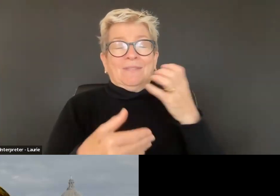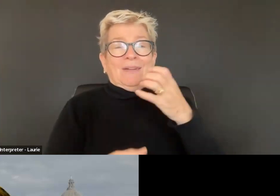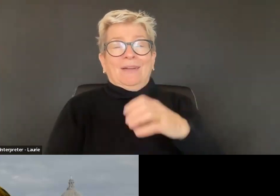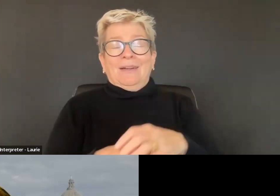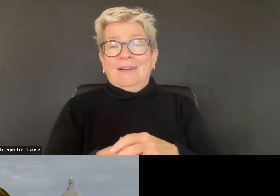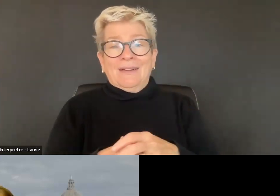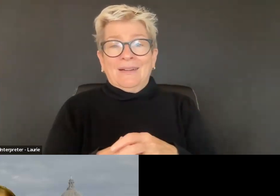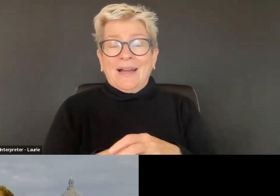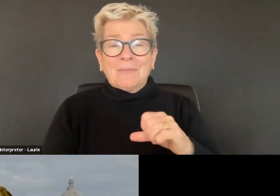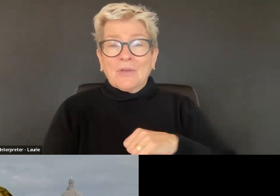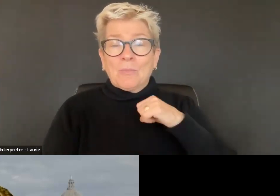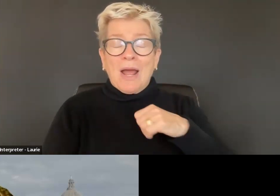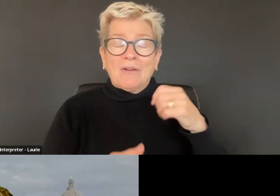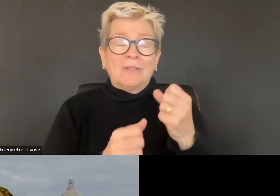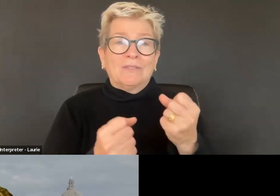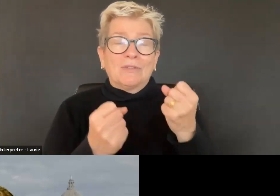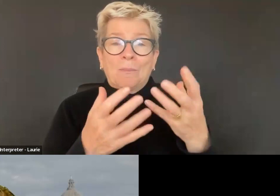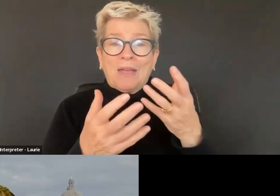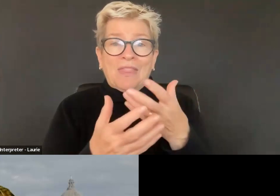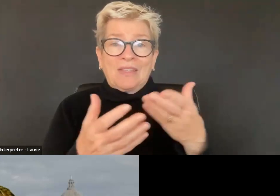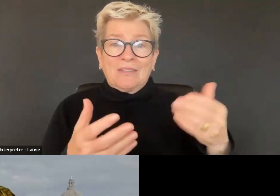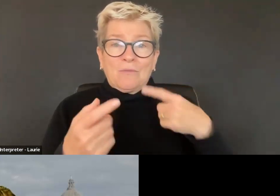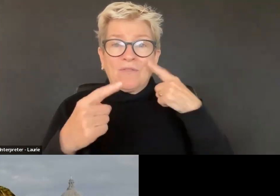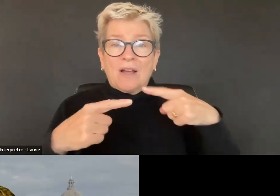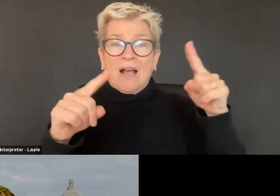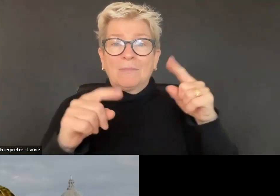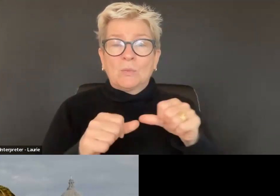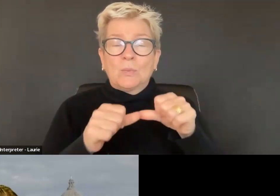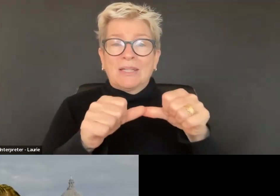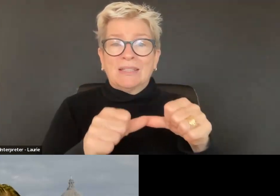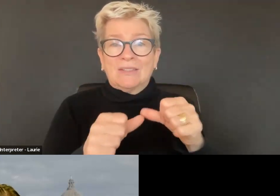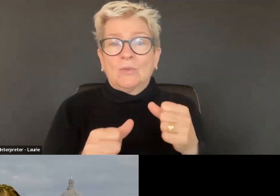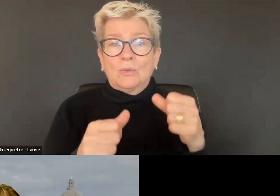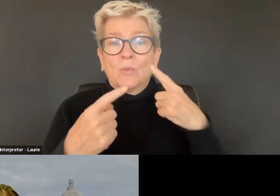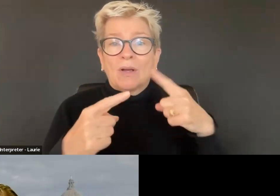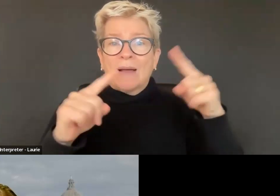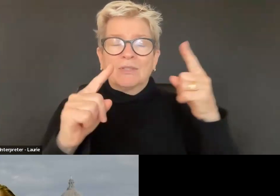for everything we have accomplished and will continue to accomplish. So thank you once again for being here.